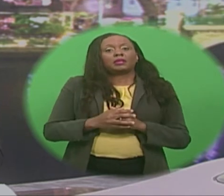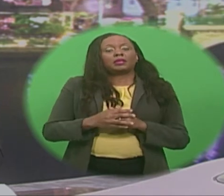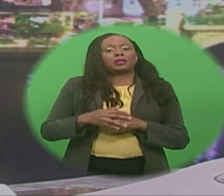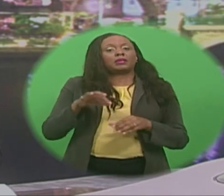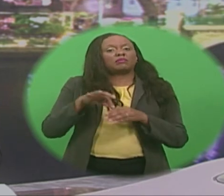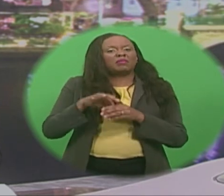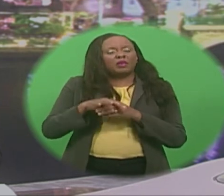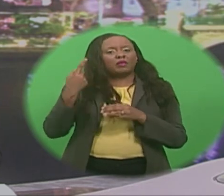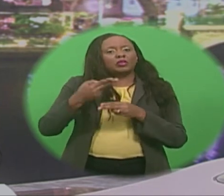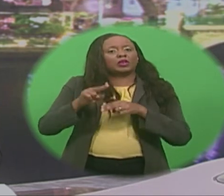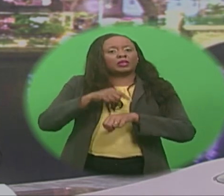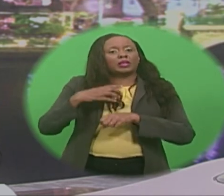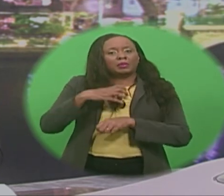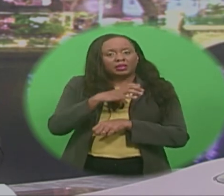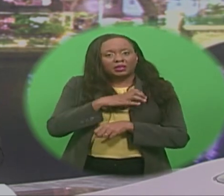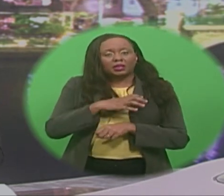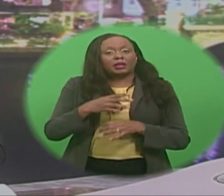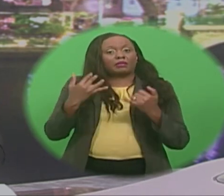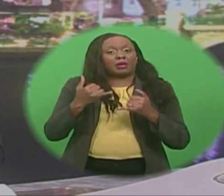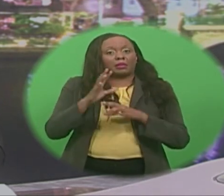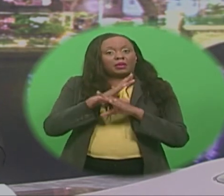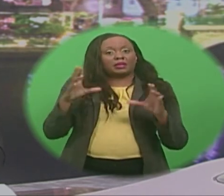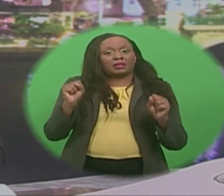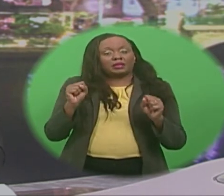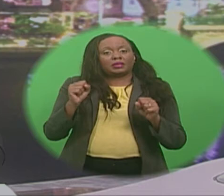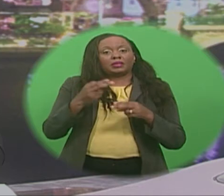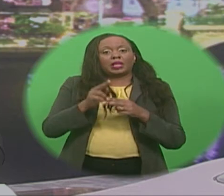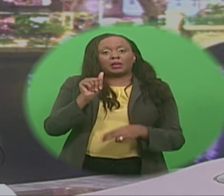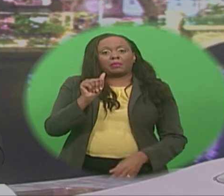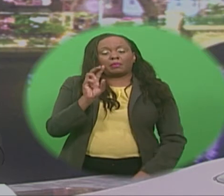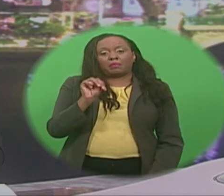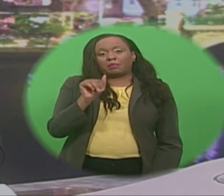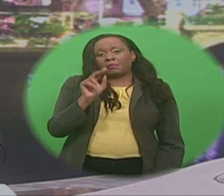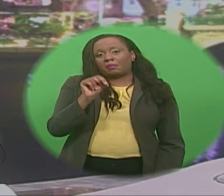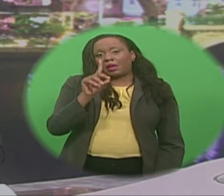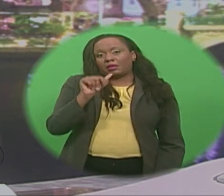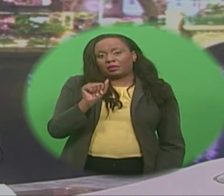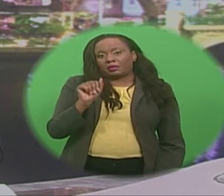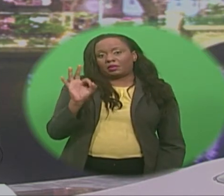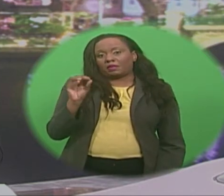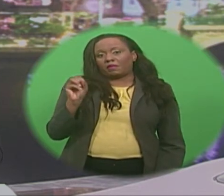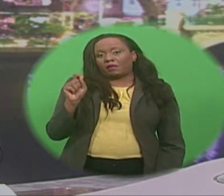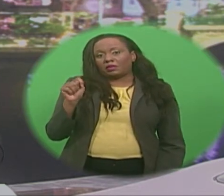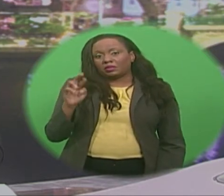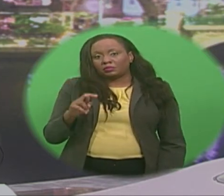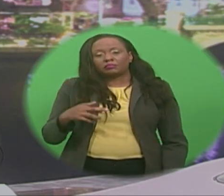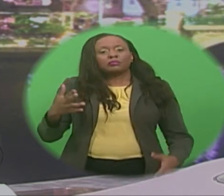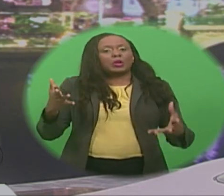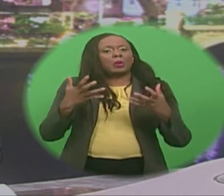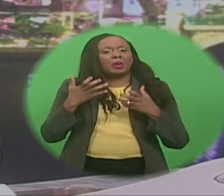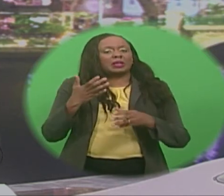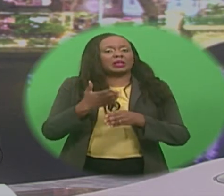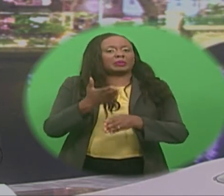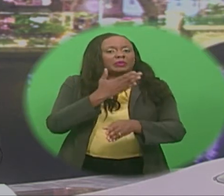interim president is Amanda Lynch Foster. She says increasing membership, facilitating training, and modifying the group's name to become